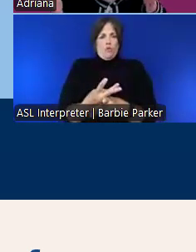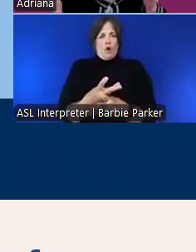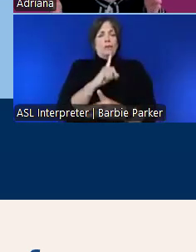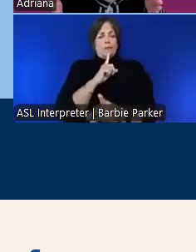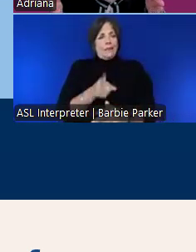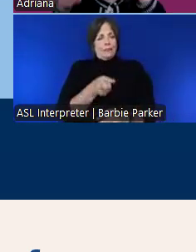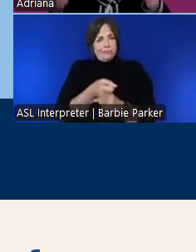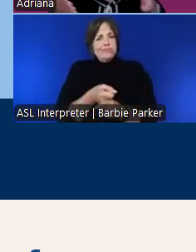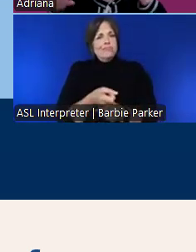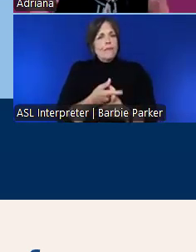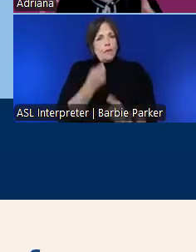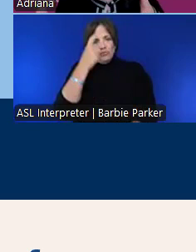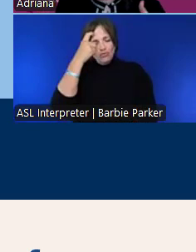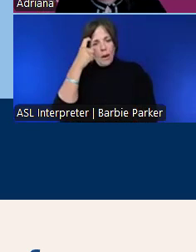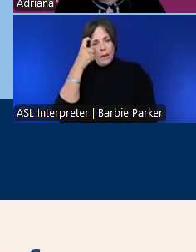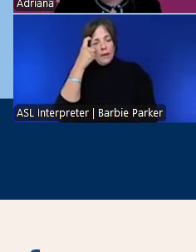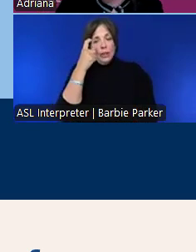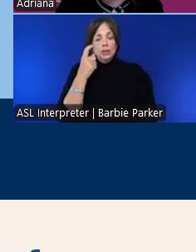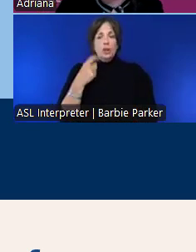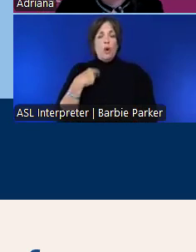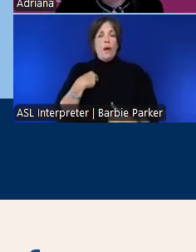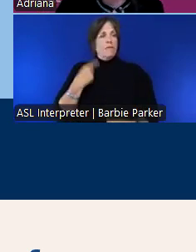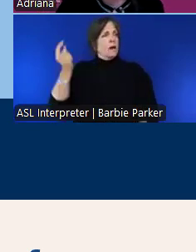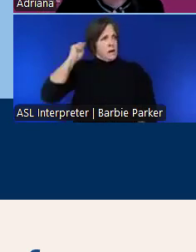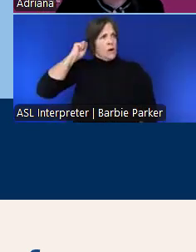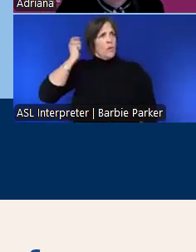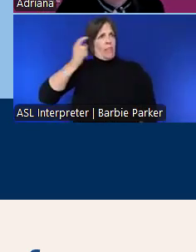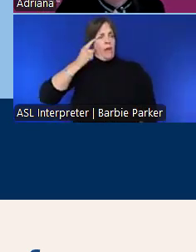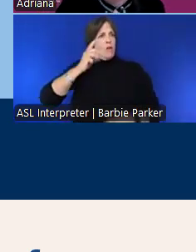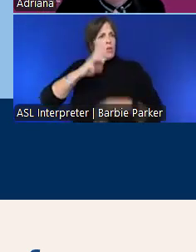threatening world, we will behave and respond accordingly.